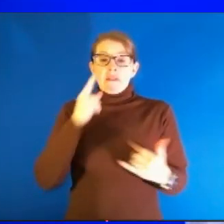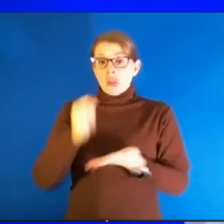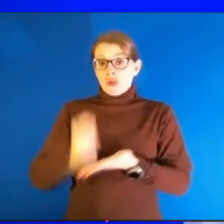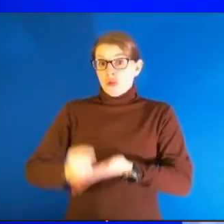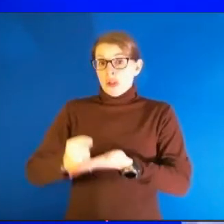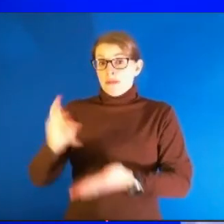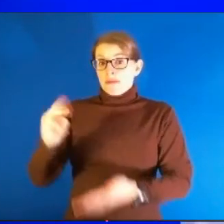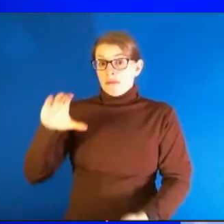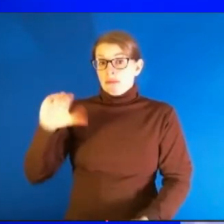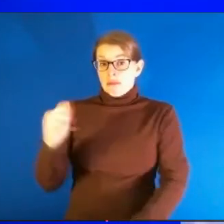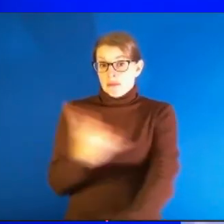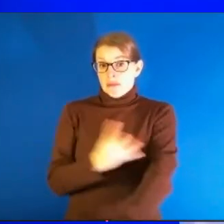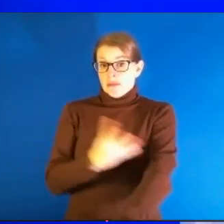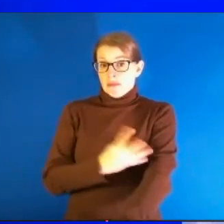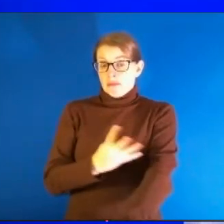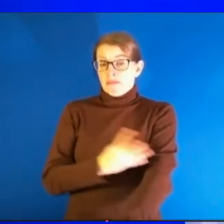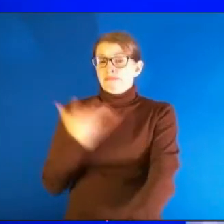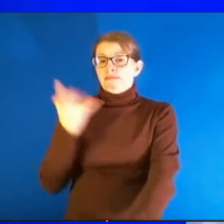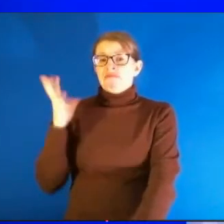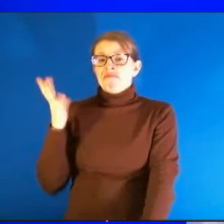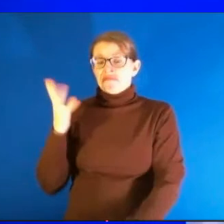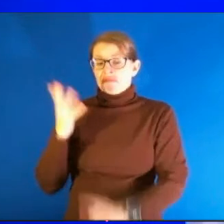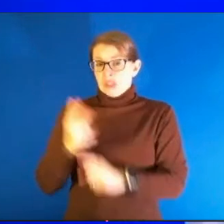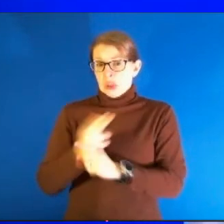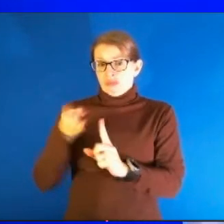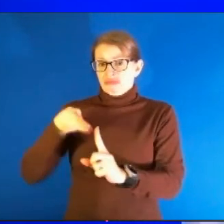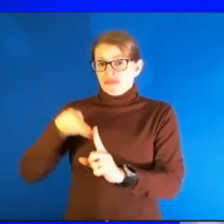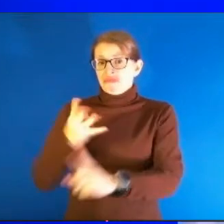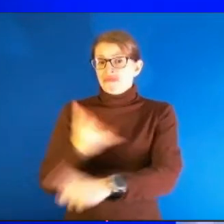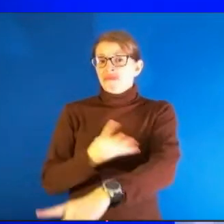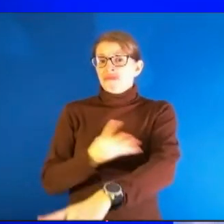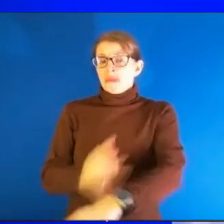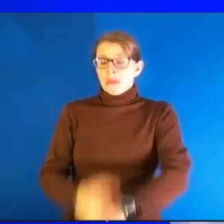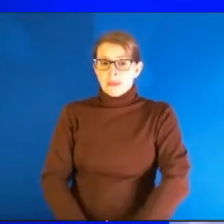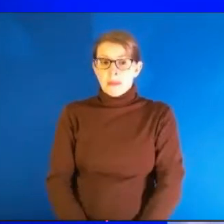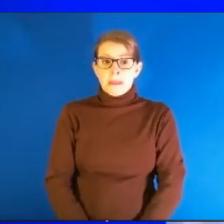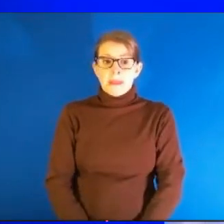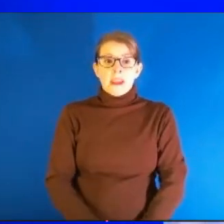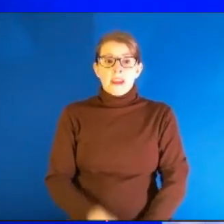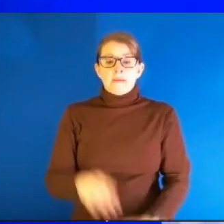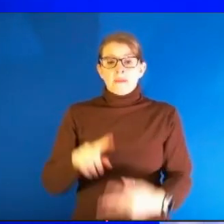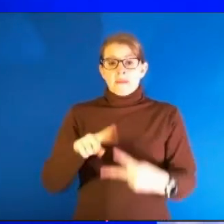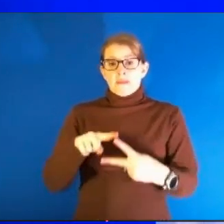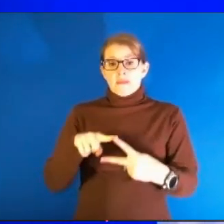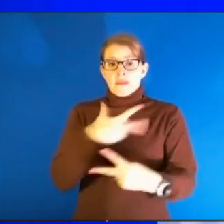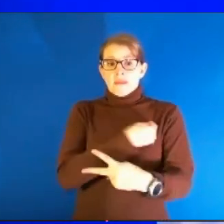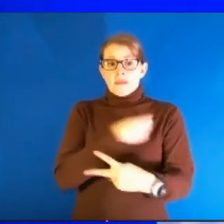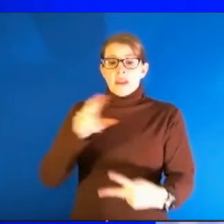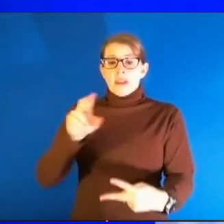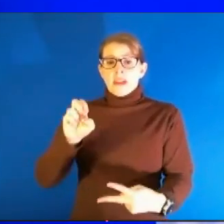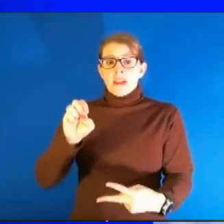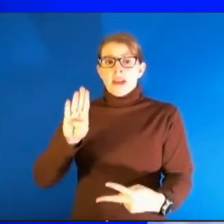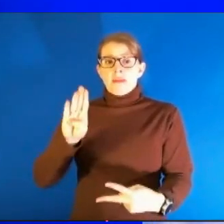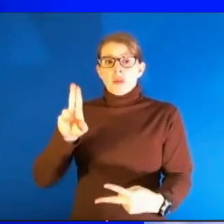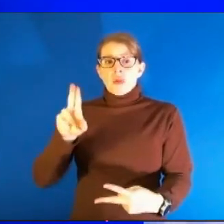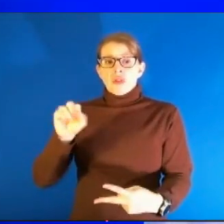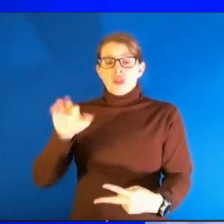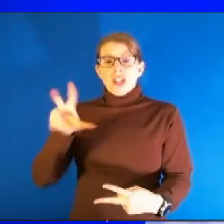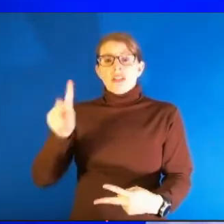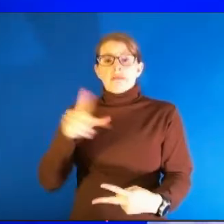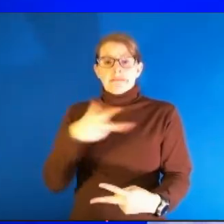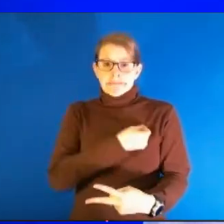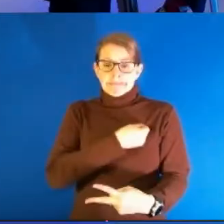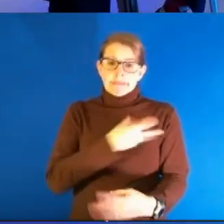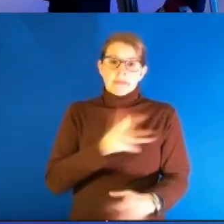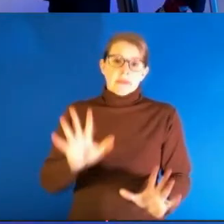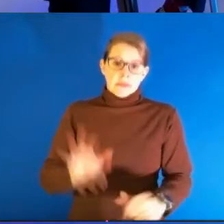antibody, we are only doing the infusion. And just as Rick said, for Evusheld, it's infusion as well. Injection. Injection, sorry. All right,